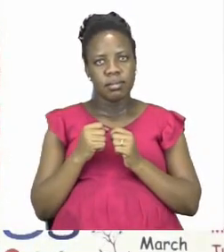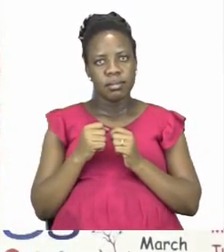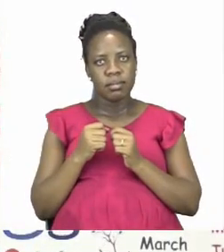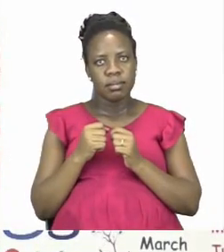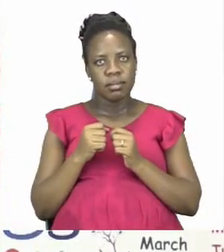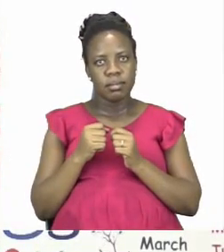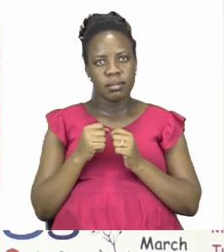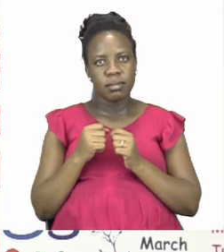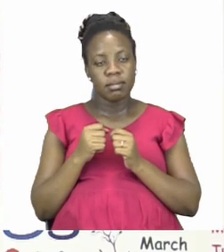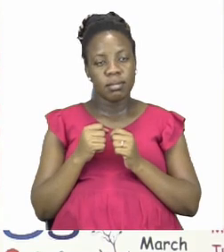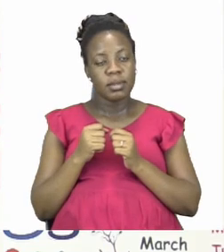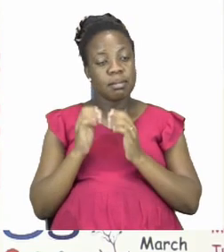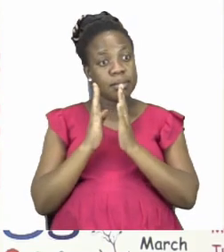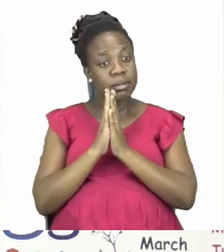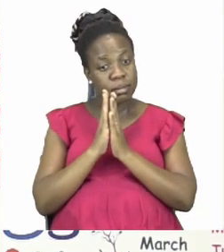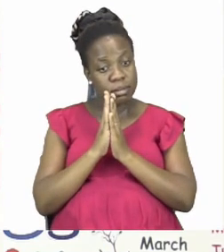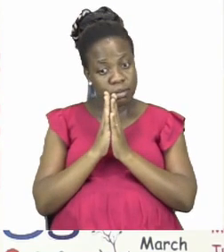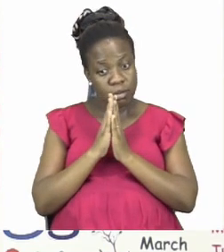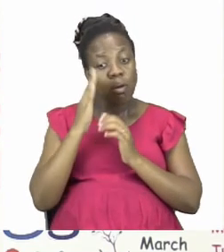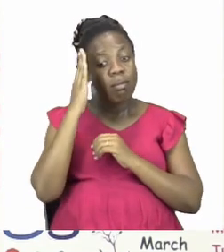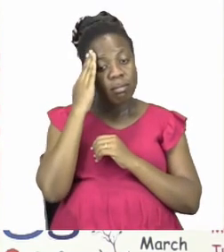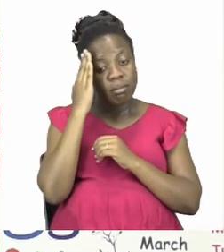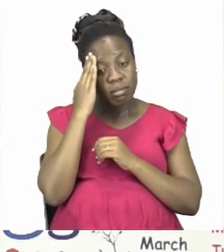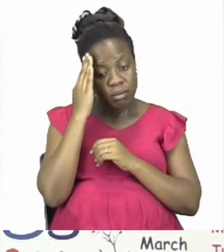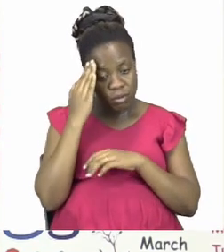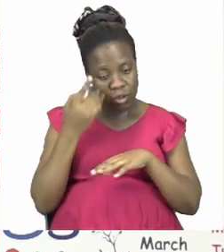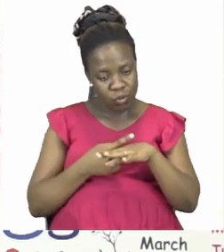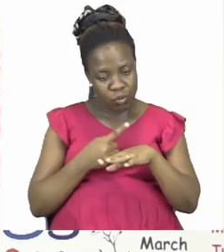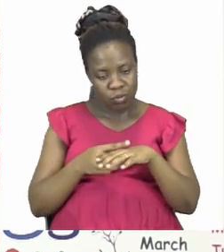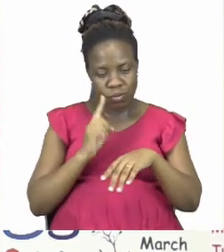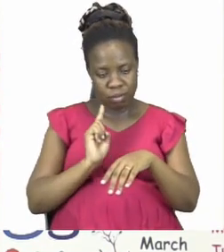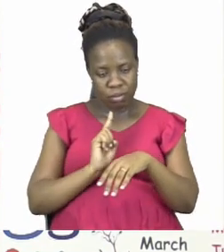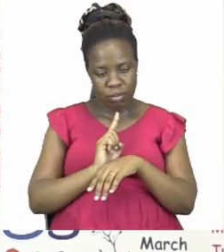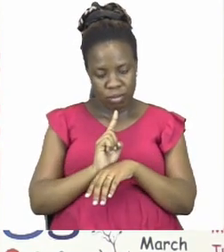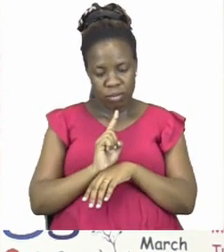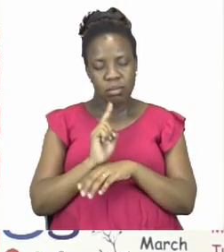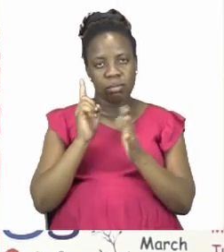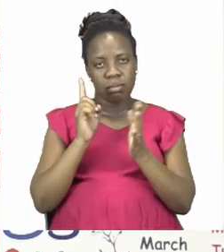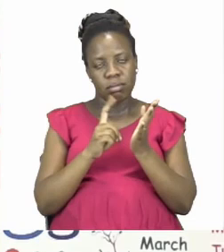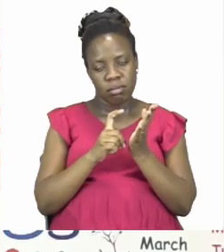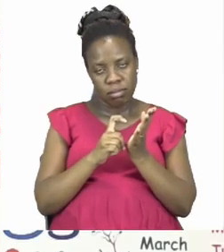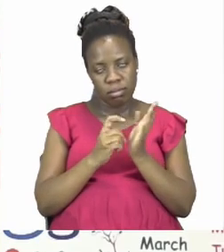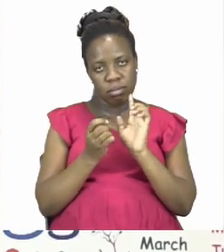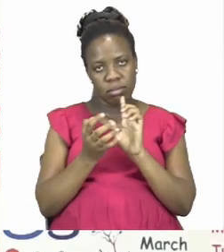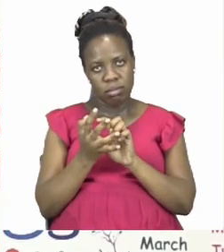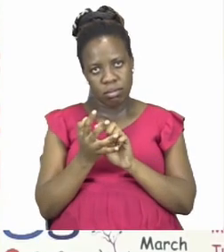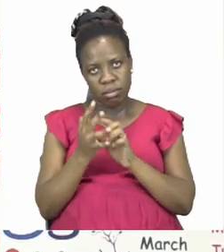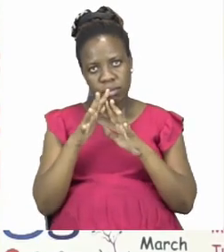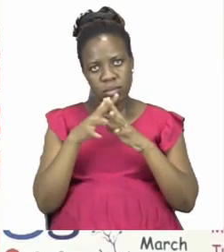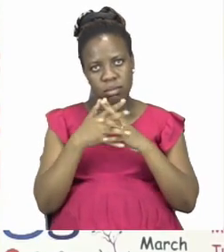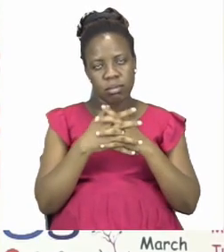let's quickly sanitize before we start with our lesson. Now, let's make sure we put enough sanitizer on our